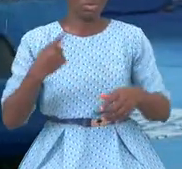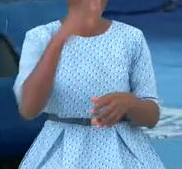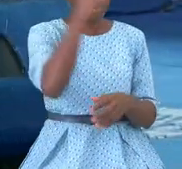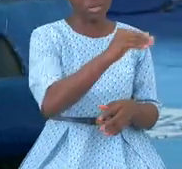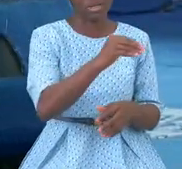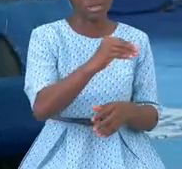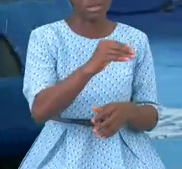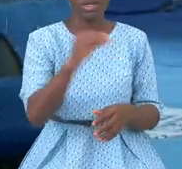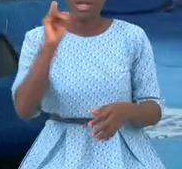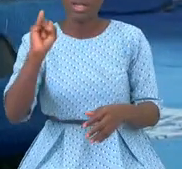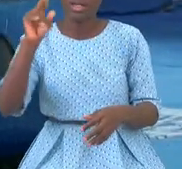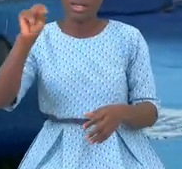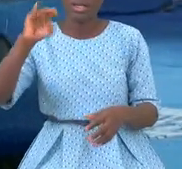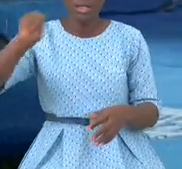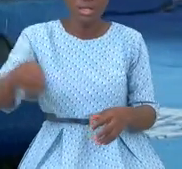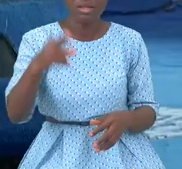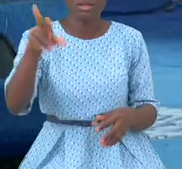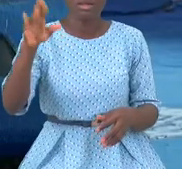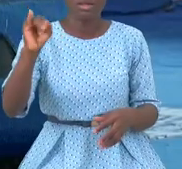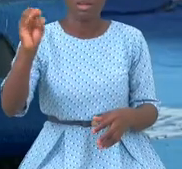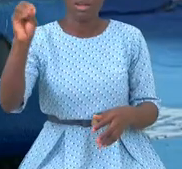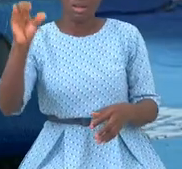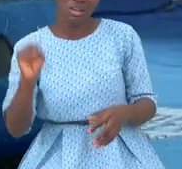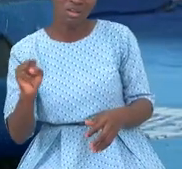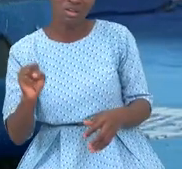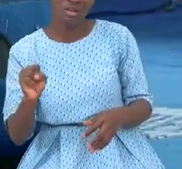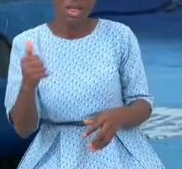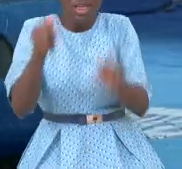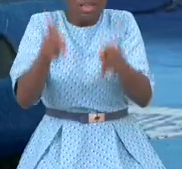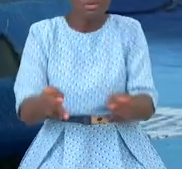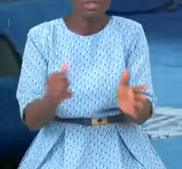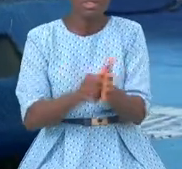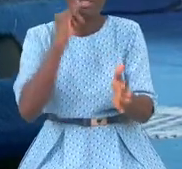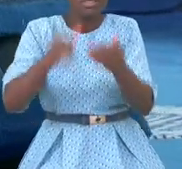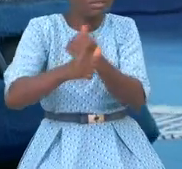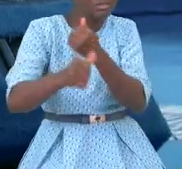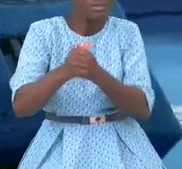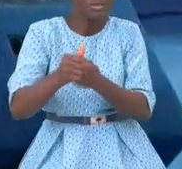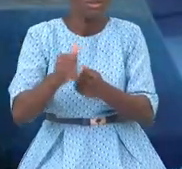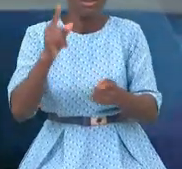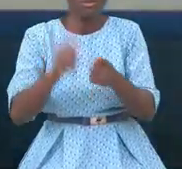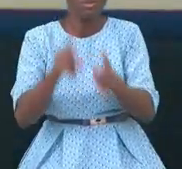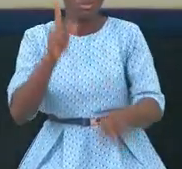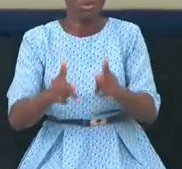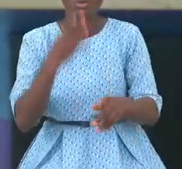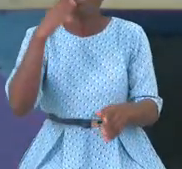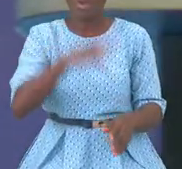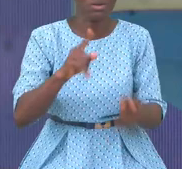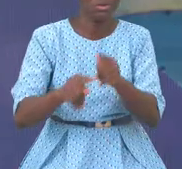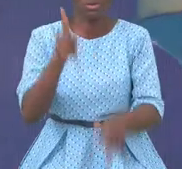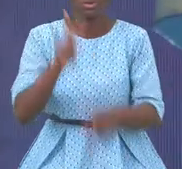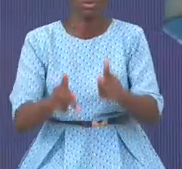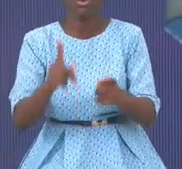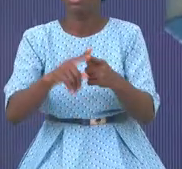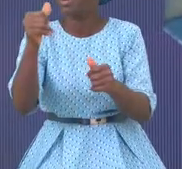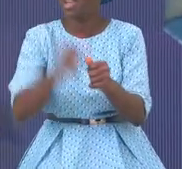and dangerous to the community, and dangerous to everyone. Is danger, he was dangerous to his tribe,